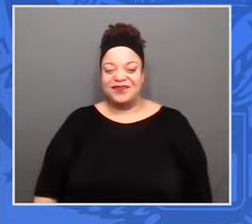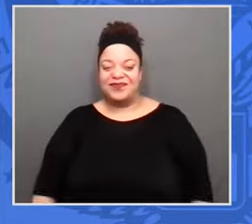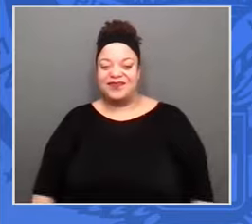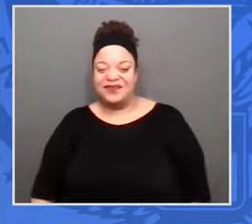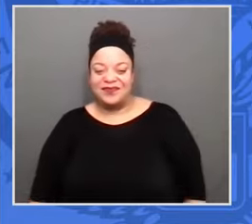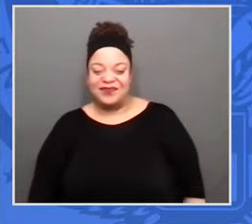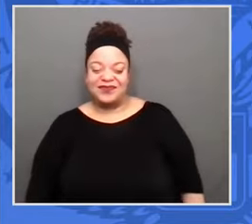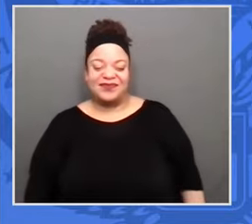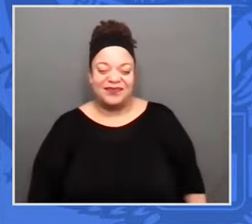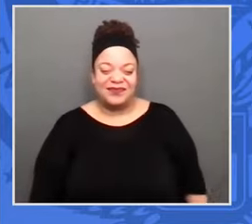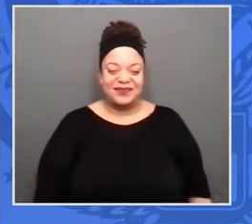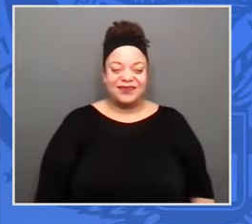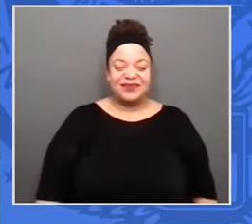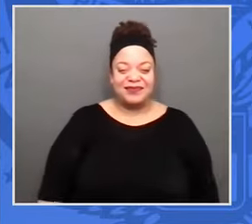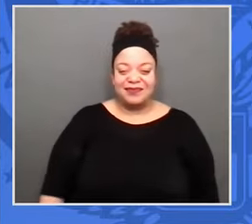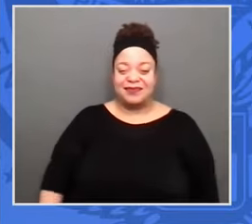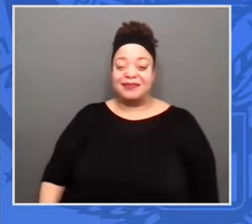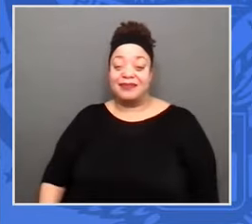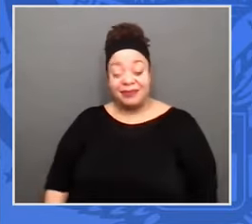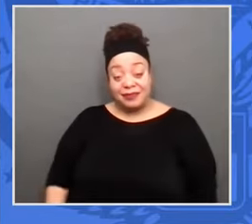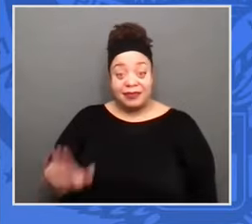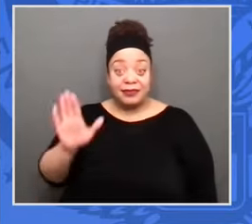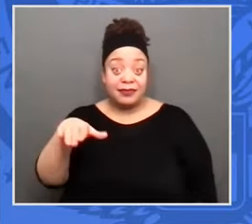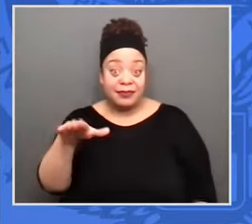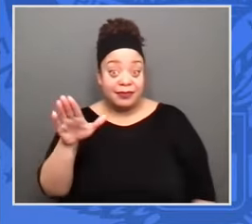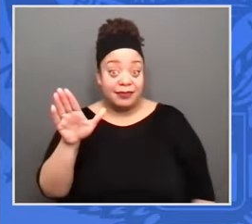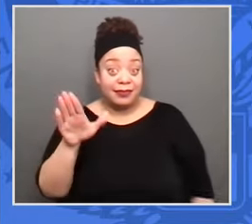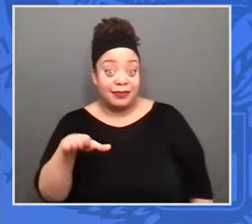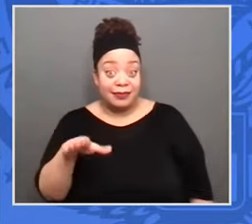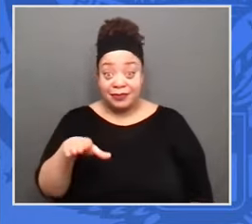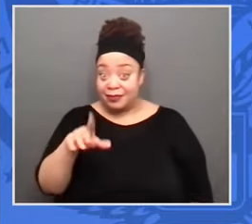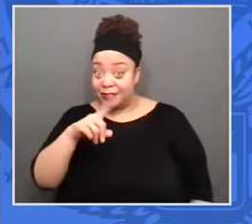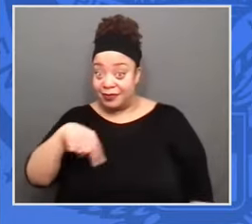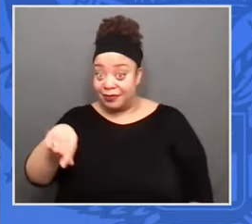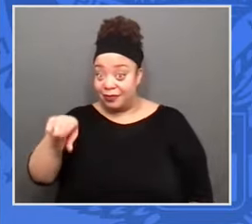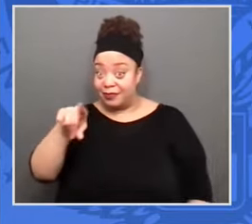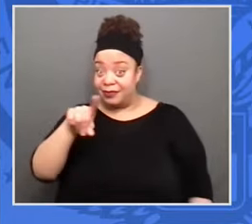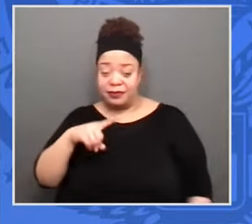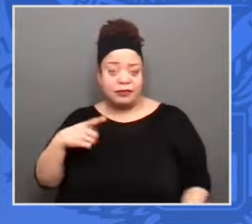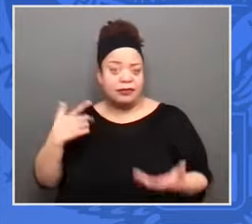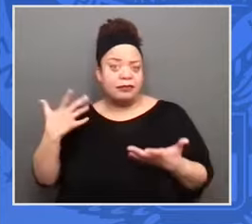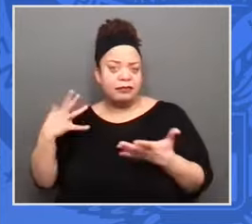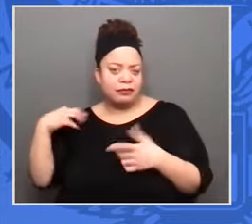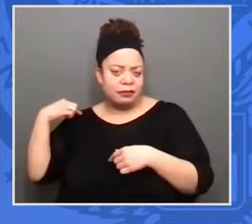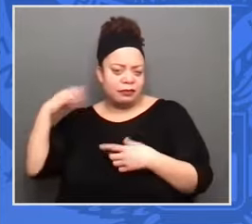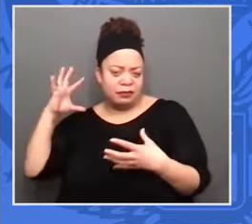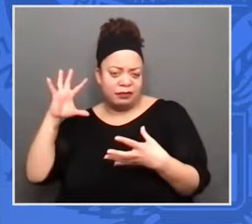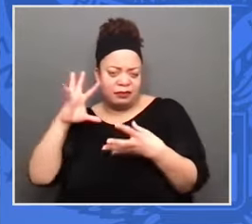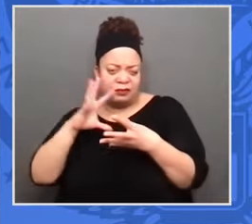Little darling, it's been a long, cold, lonely winter.